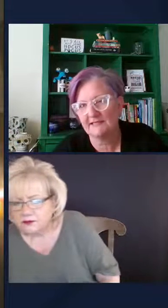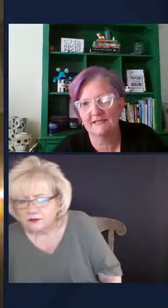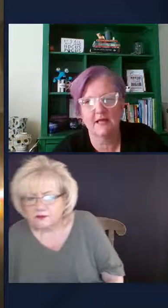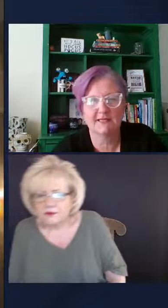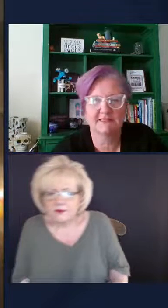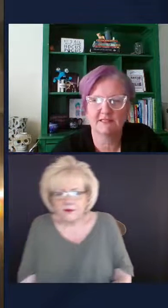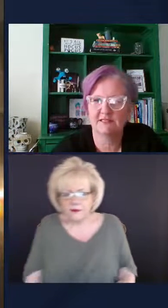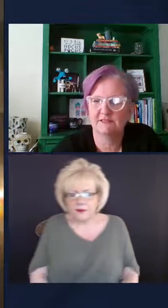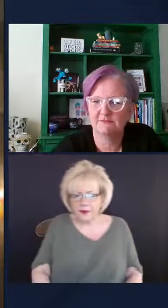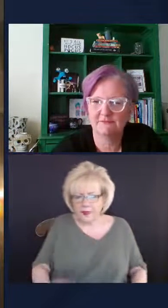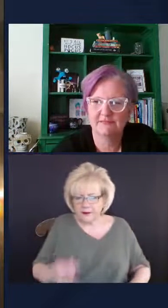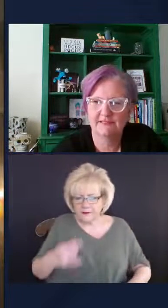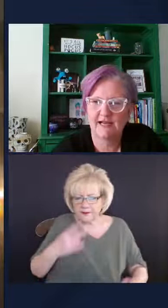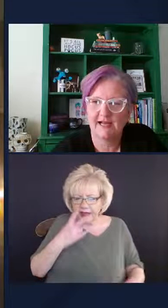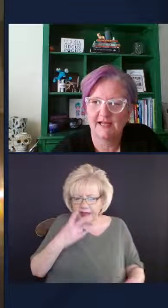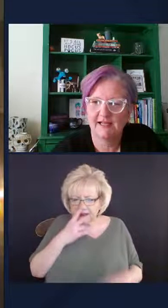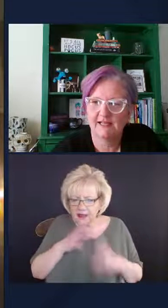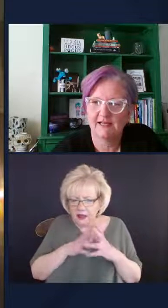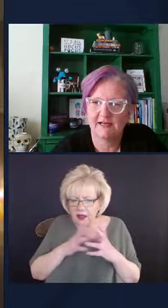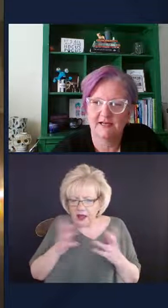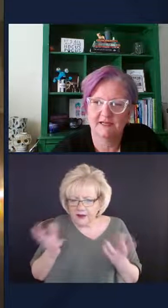I see lots of